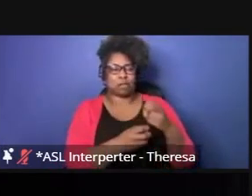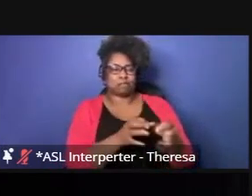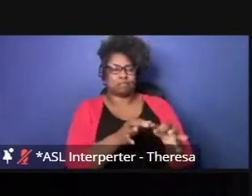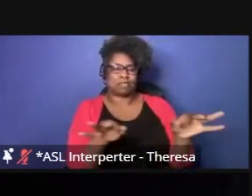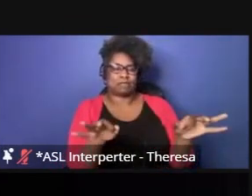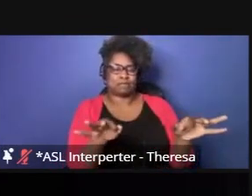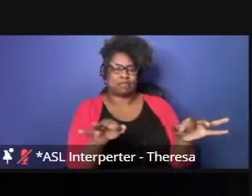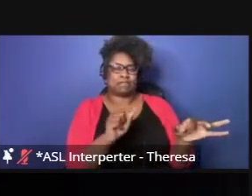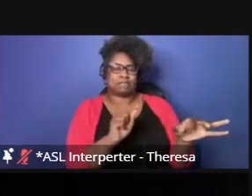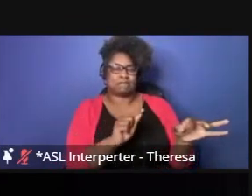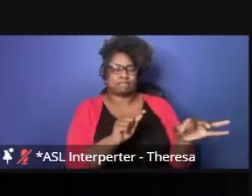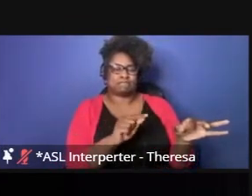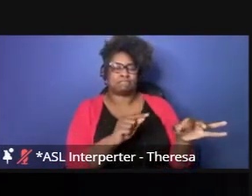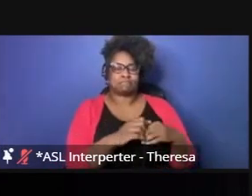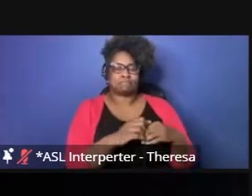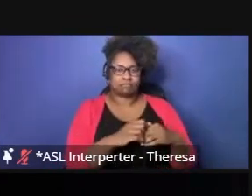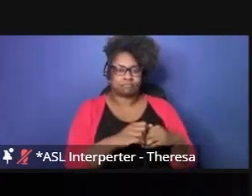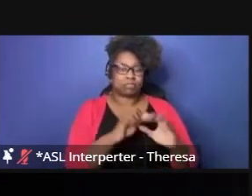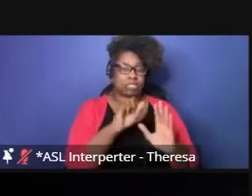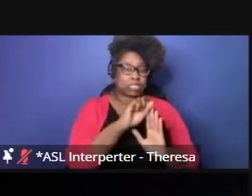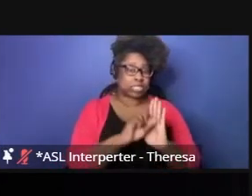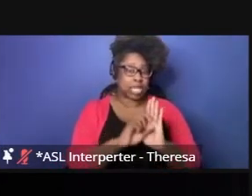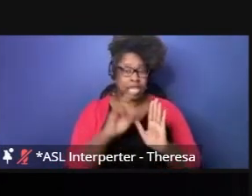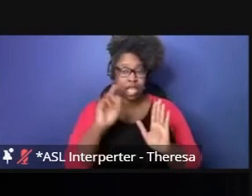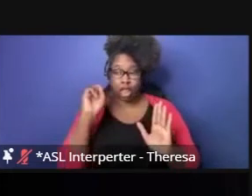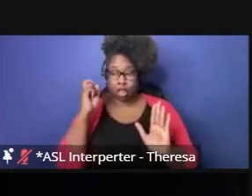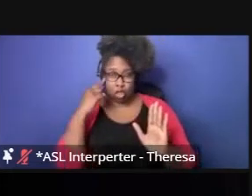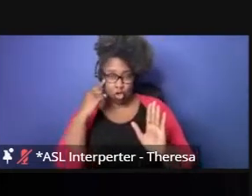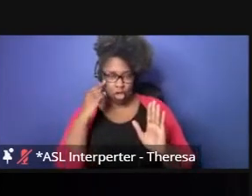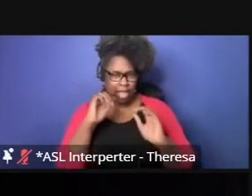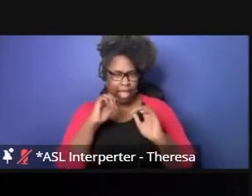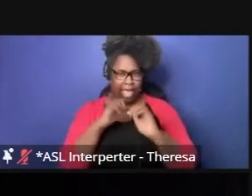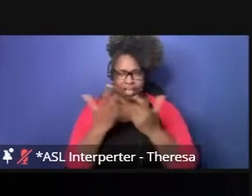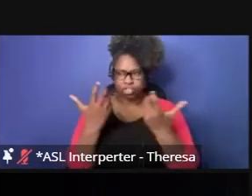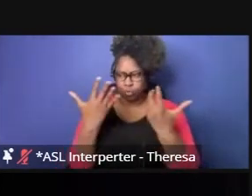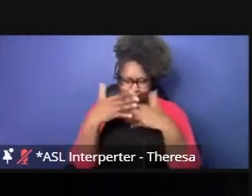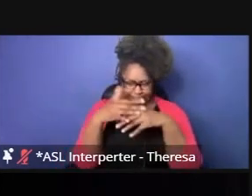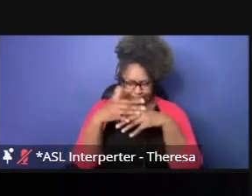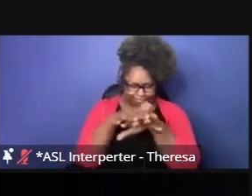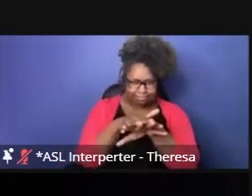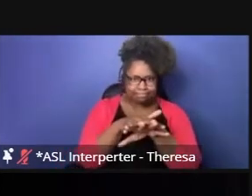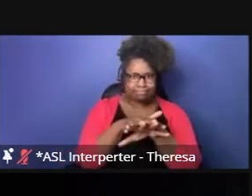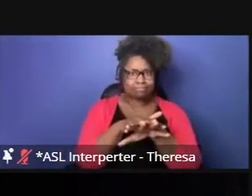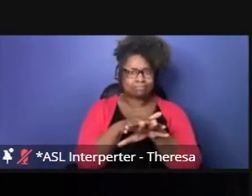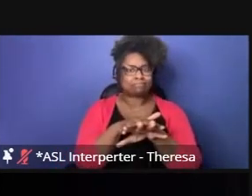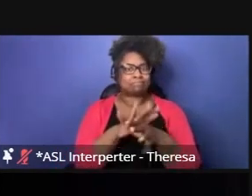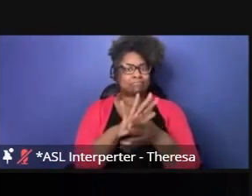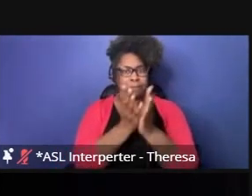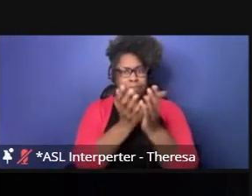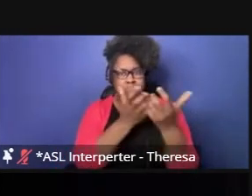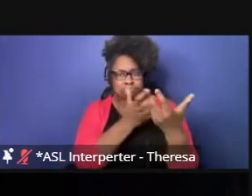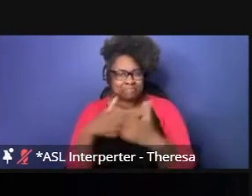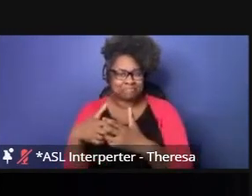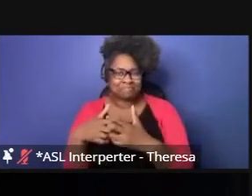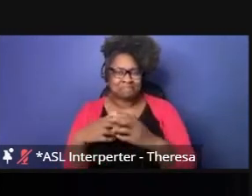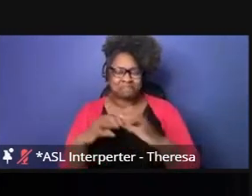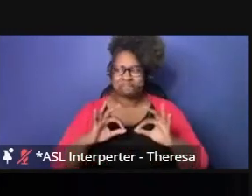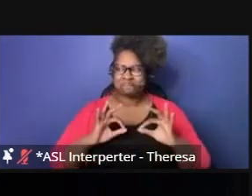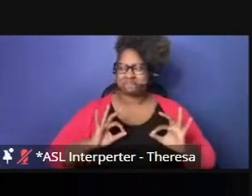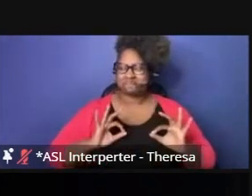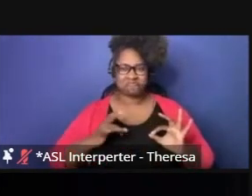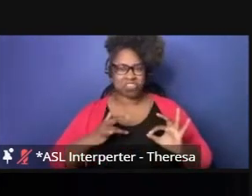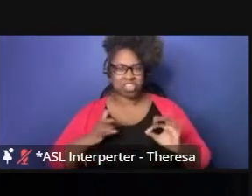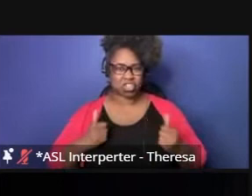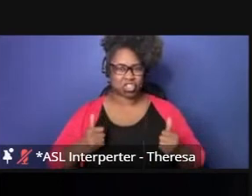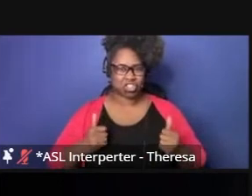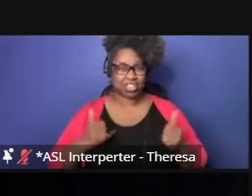reconcile the state and the local in something that feels balanced and coherent? All right. Feeling good. Okay. Now we just got to